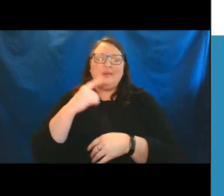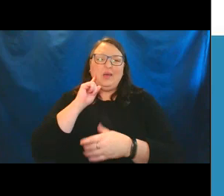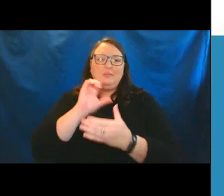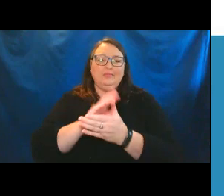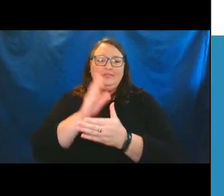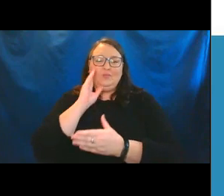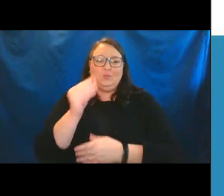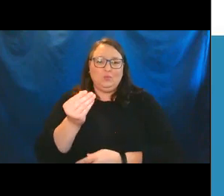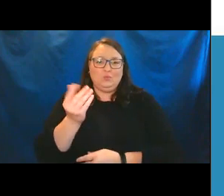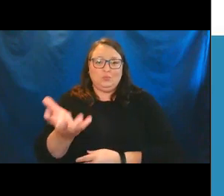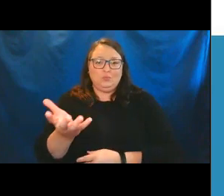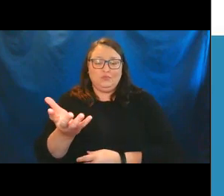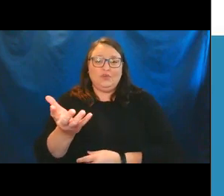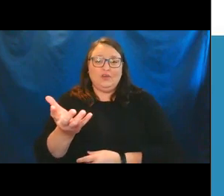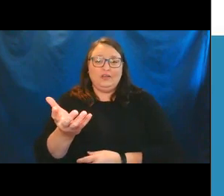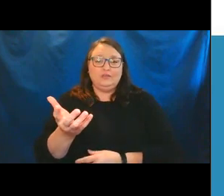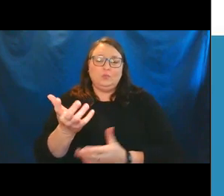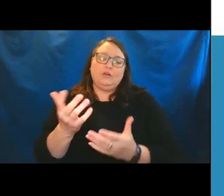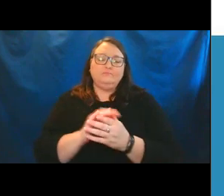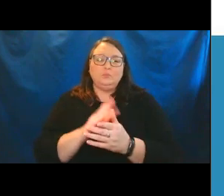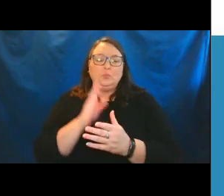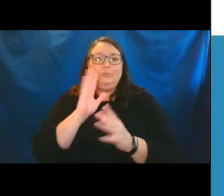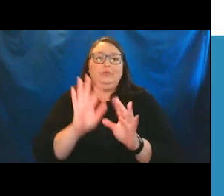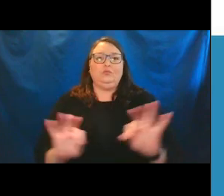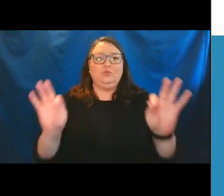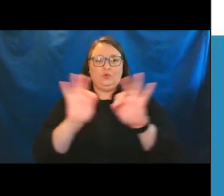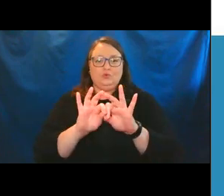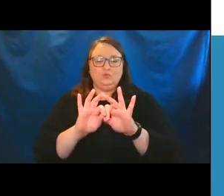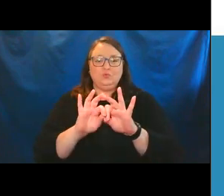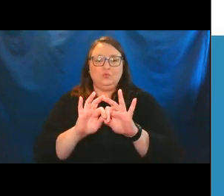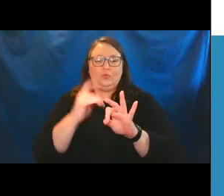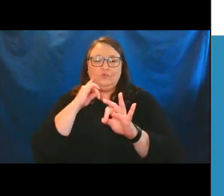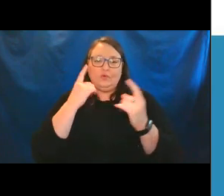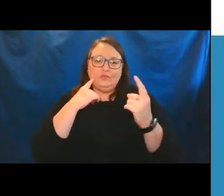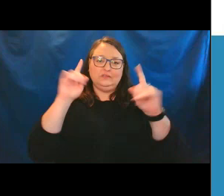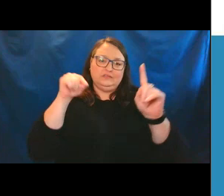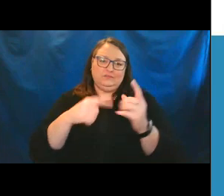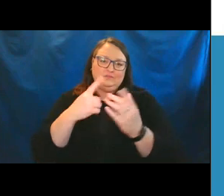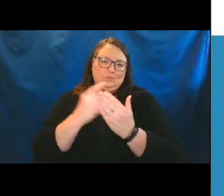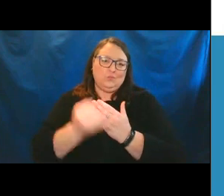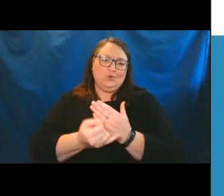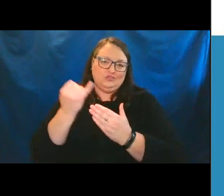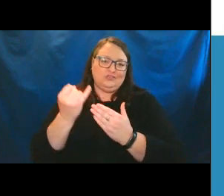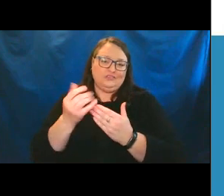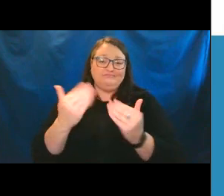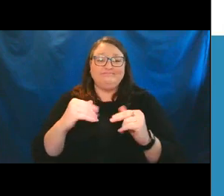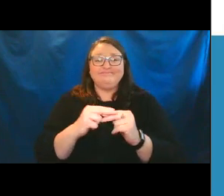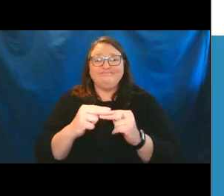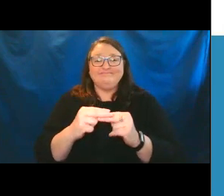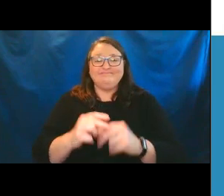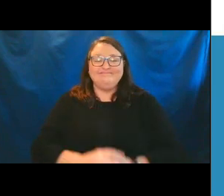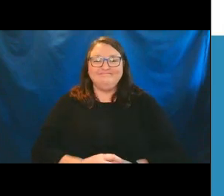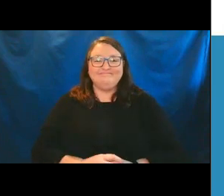provide, will be integral to the success of this project. Next slide, please.